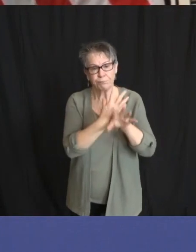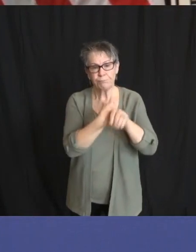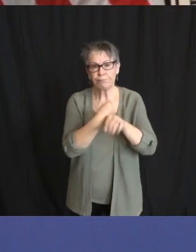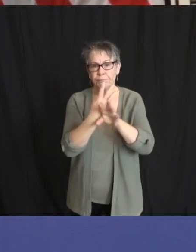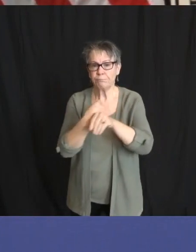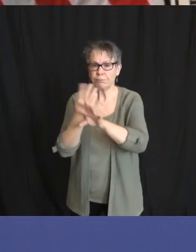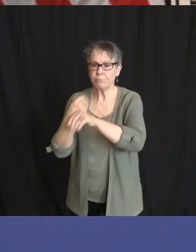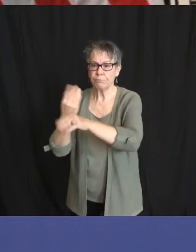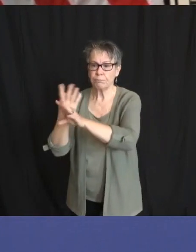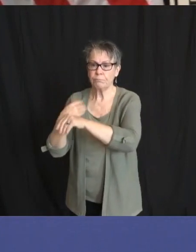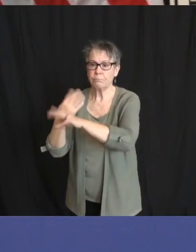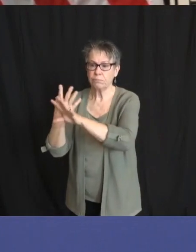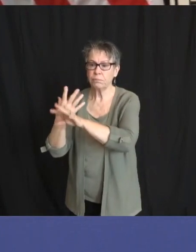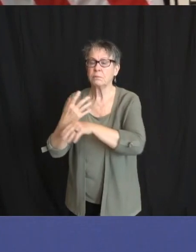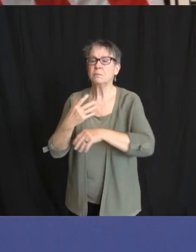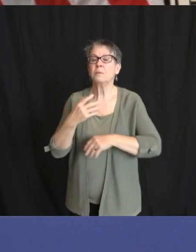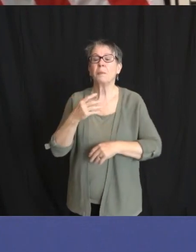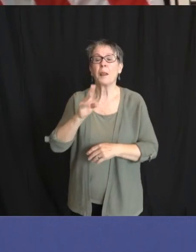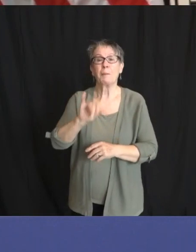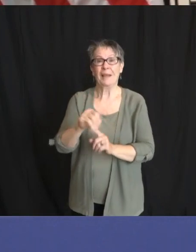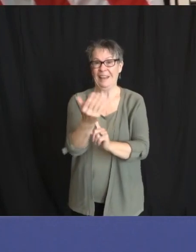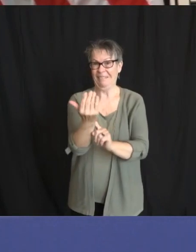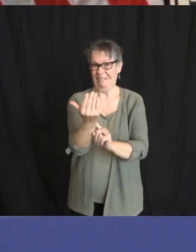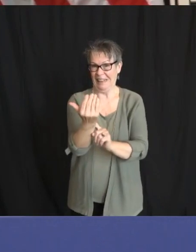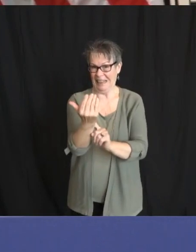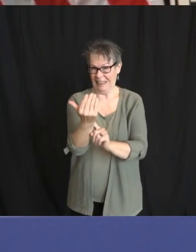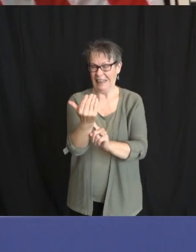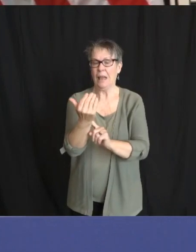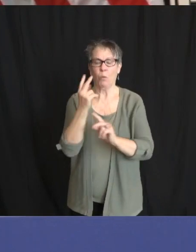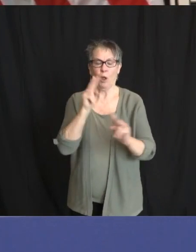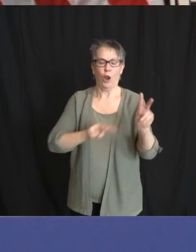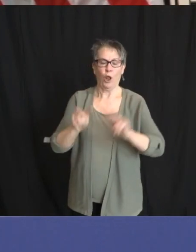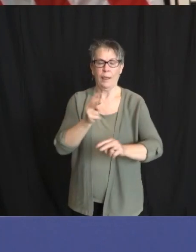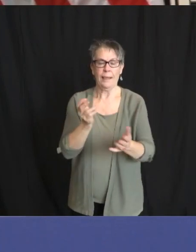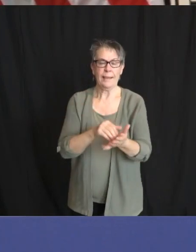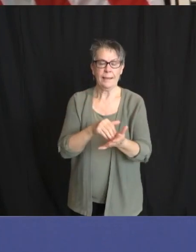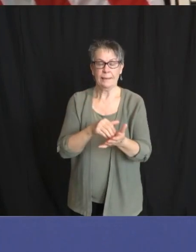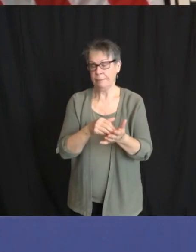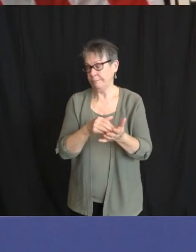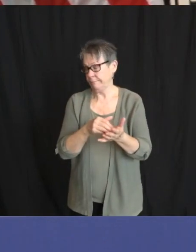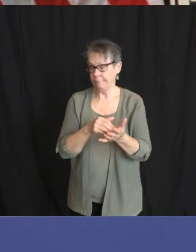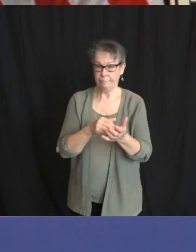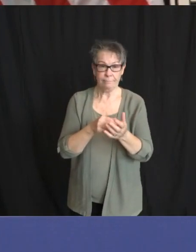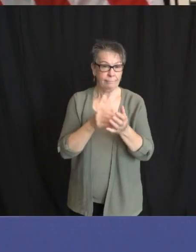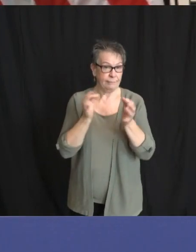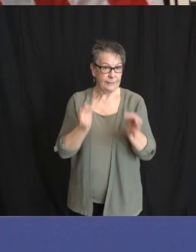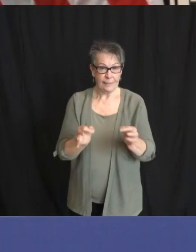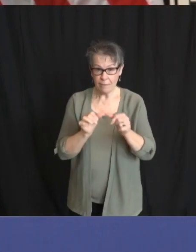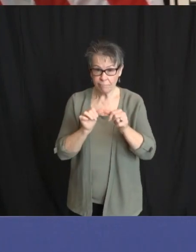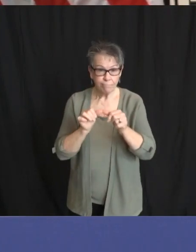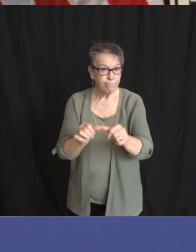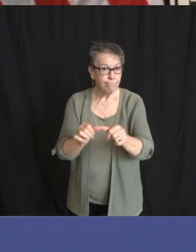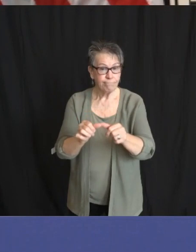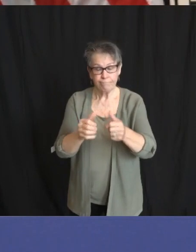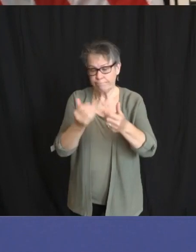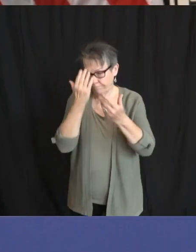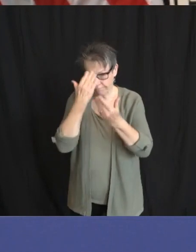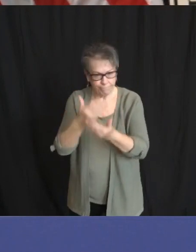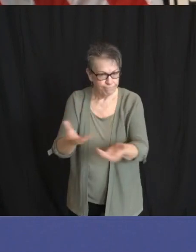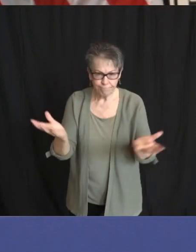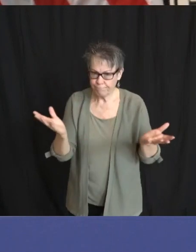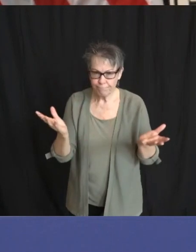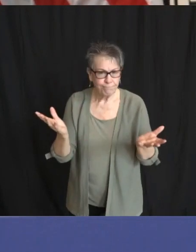my gut tells me, regardless of which way we go, we'll probably beat that meaningfully by at least some number of